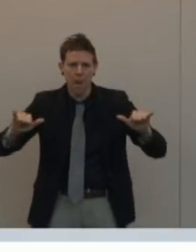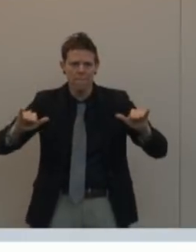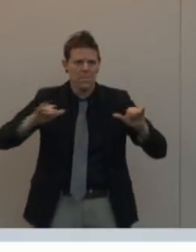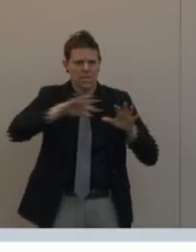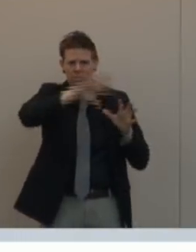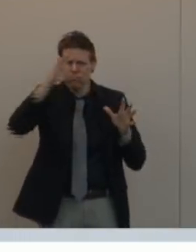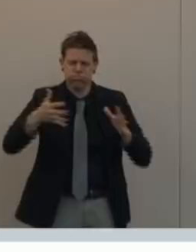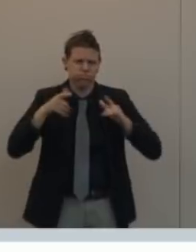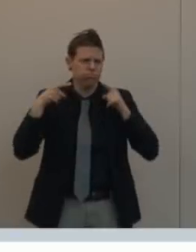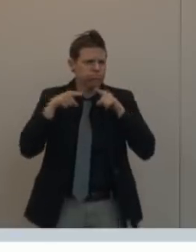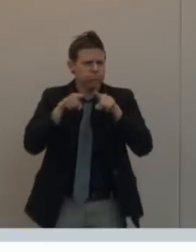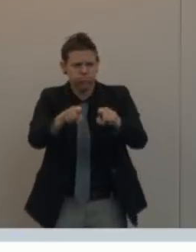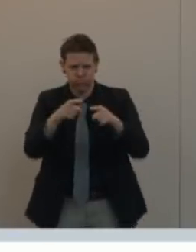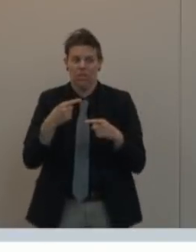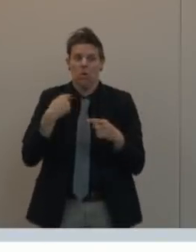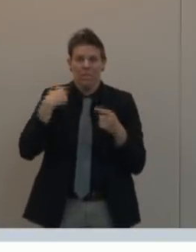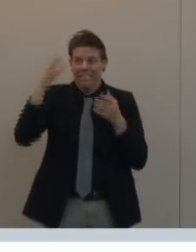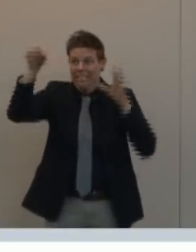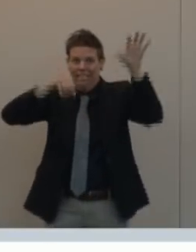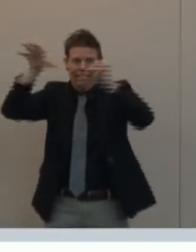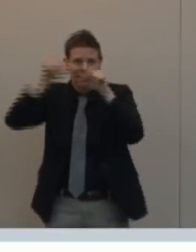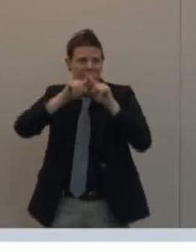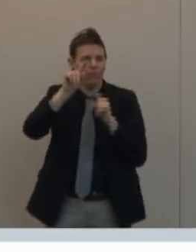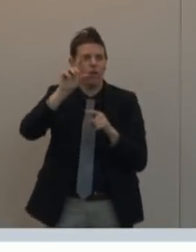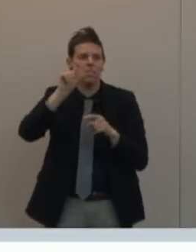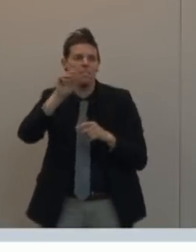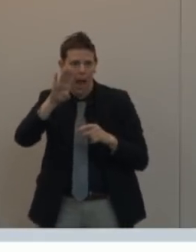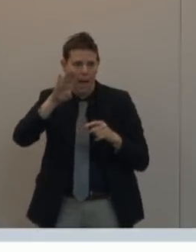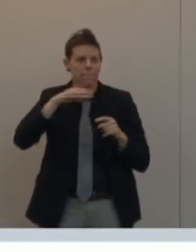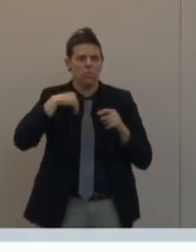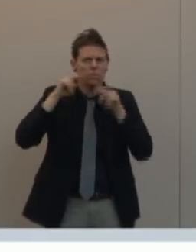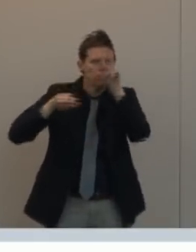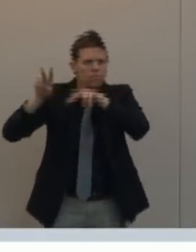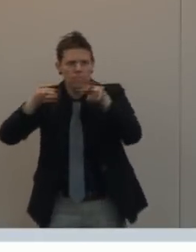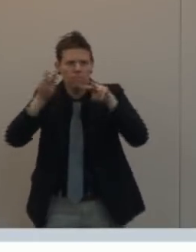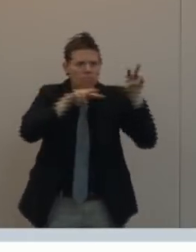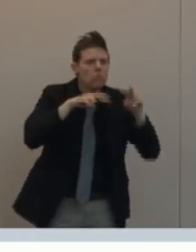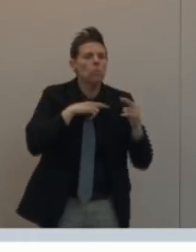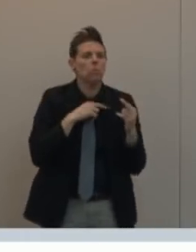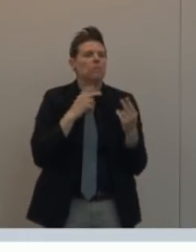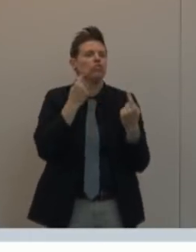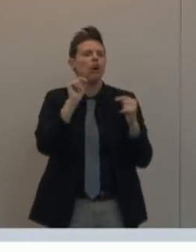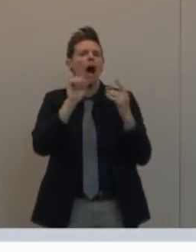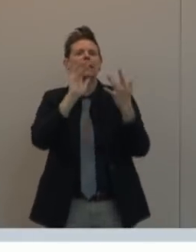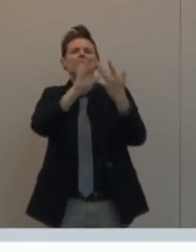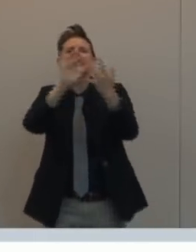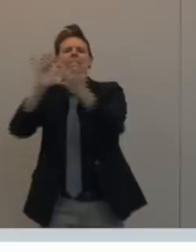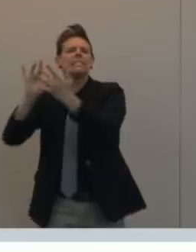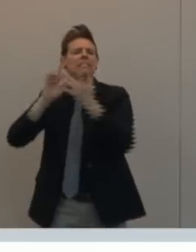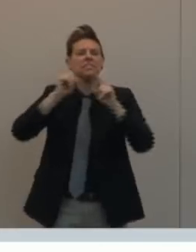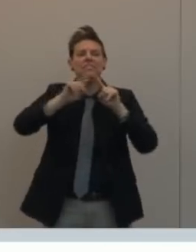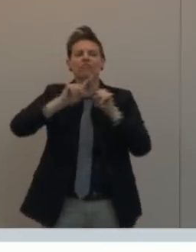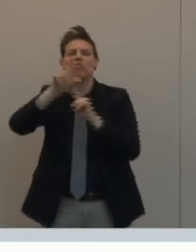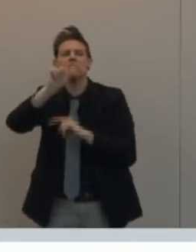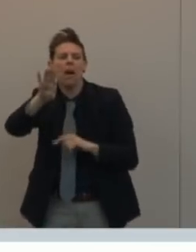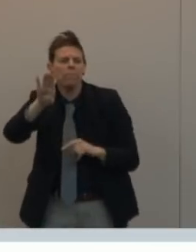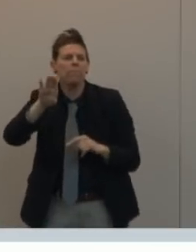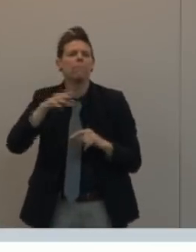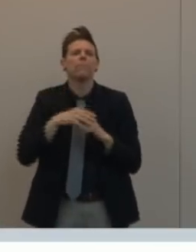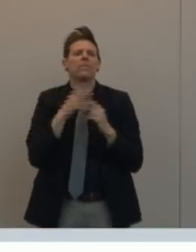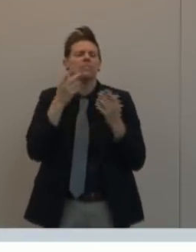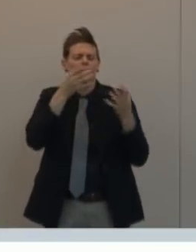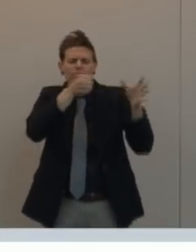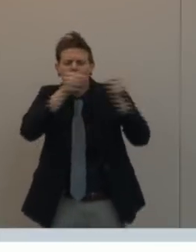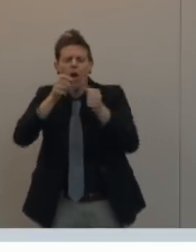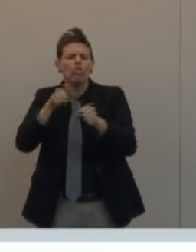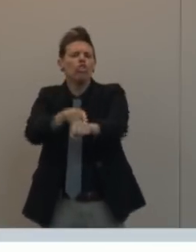And last week we spent time doing surveillance and contact tracing in long-term care facilities like nursing homes. We were in